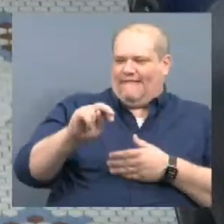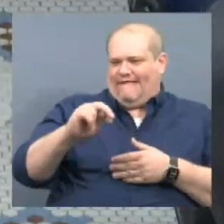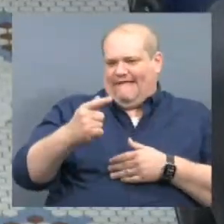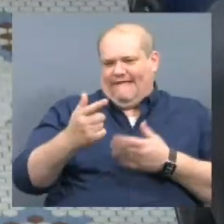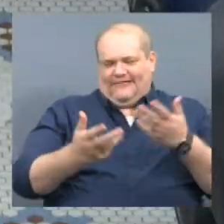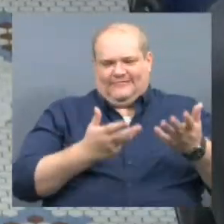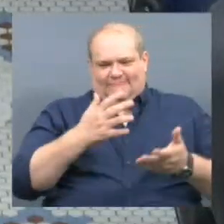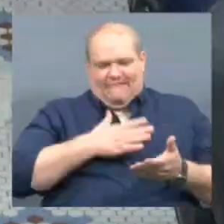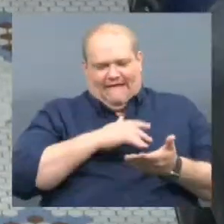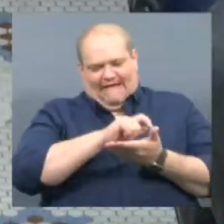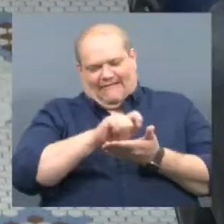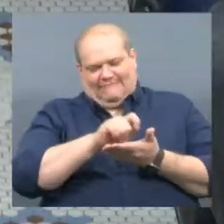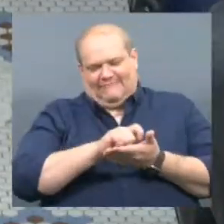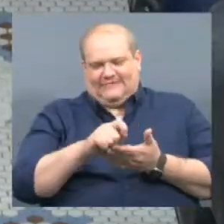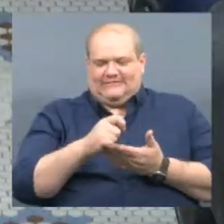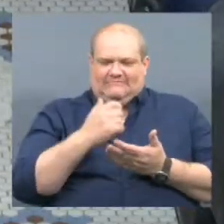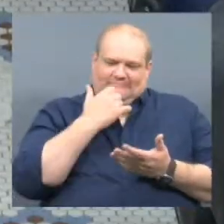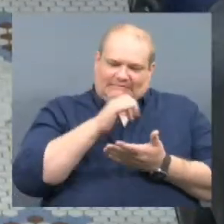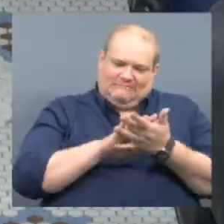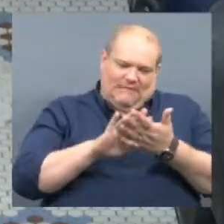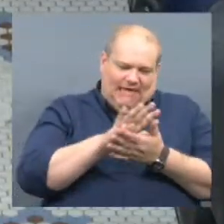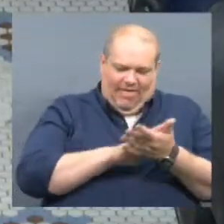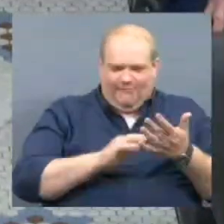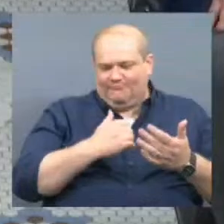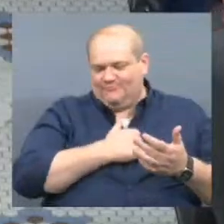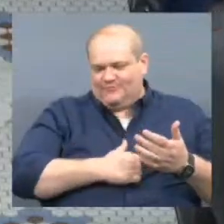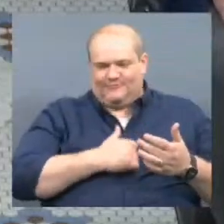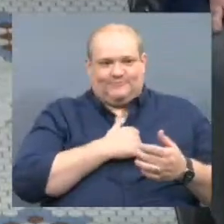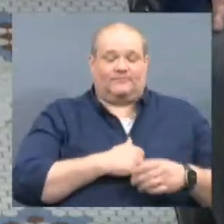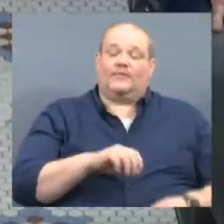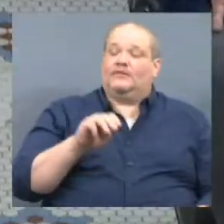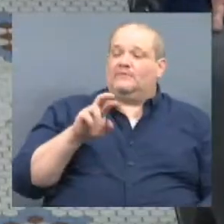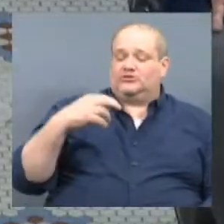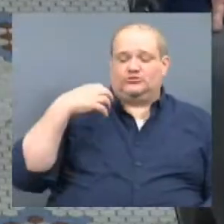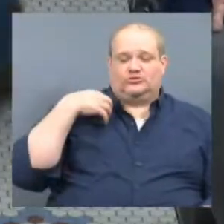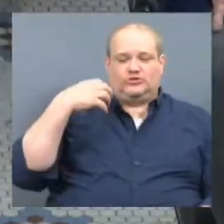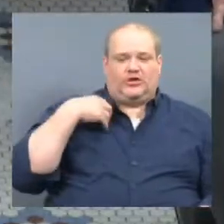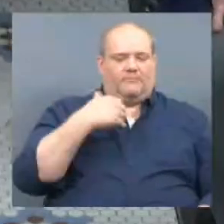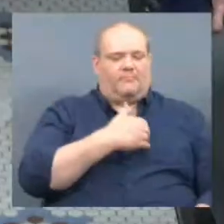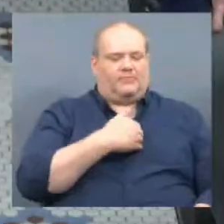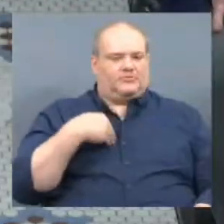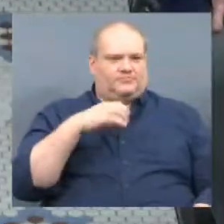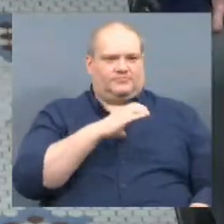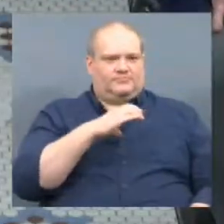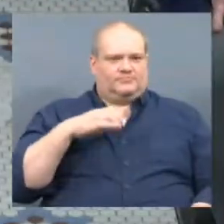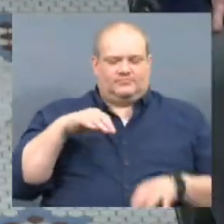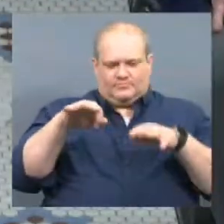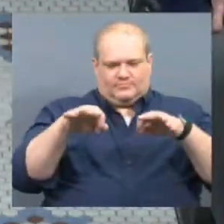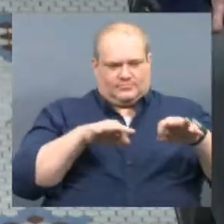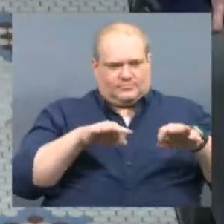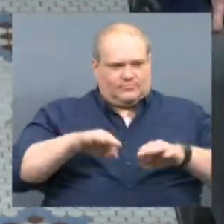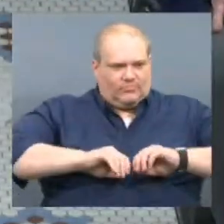to come. It's my handwriting. I forward. apologize. My apologies. Well, Mr. Chairman and members of the commission, I want to clarify.